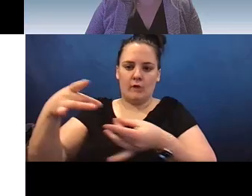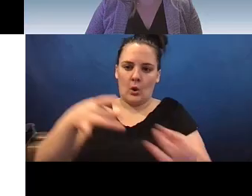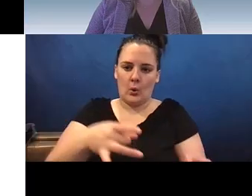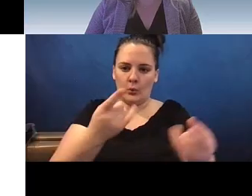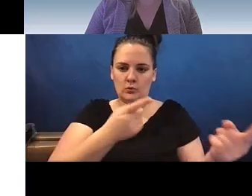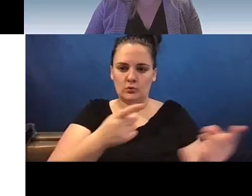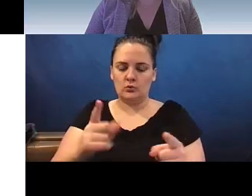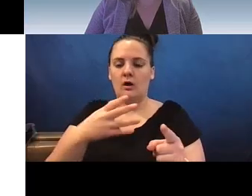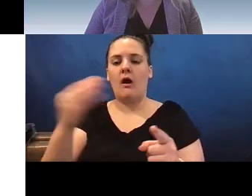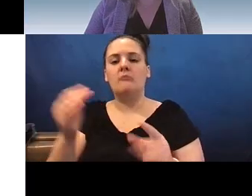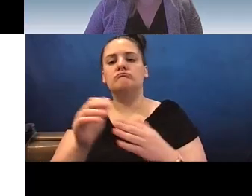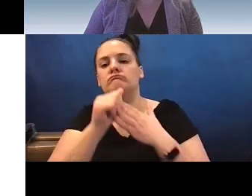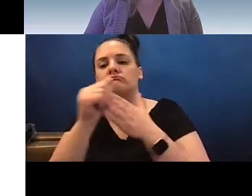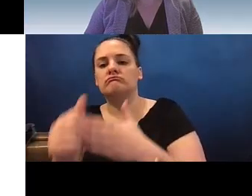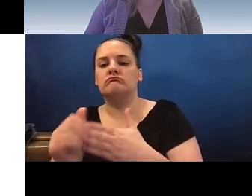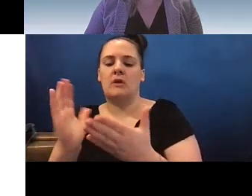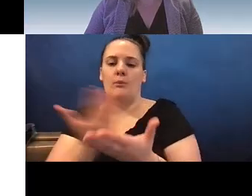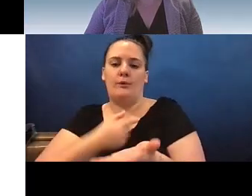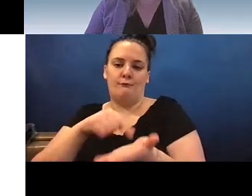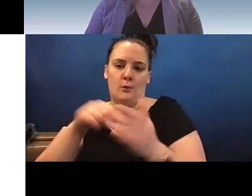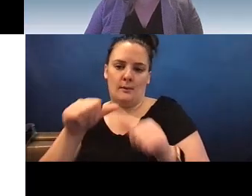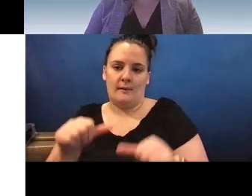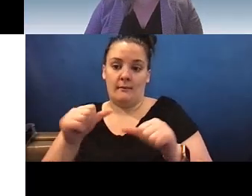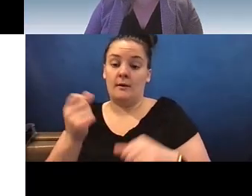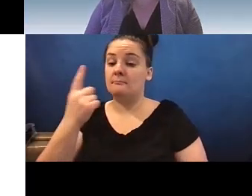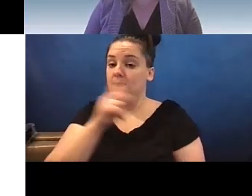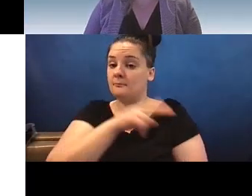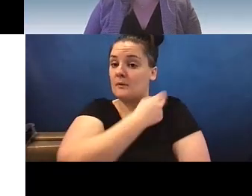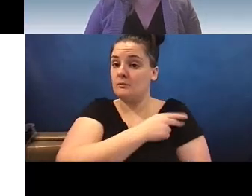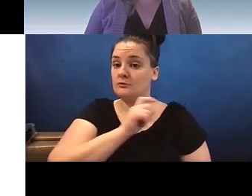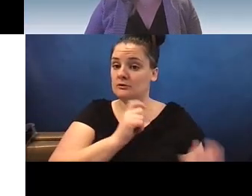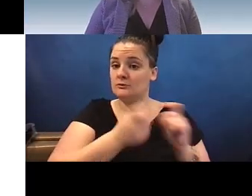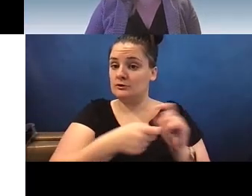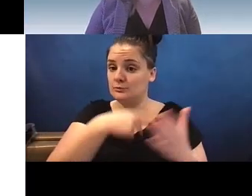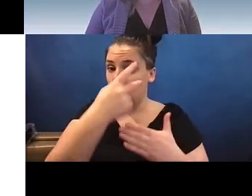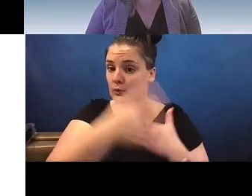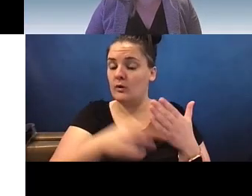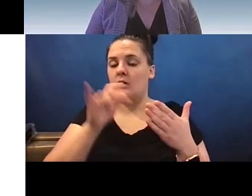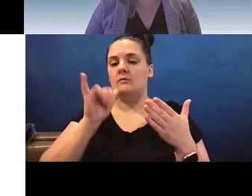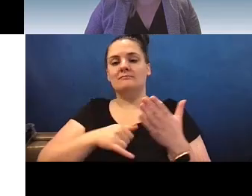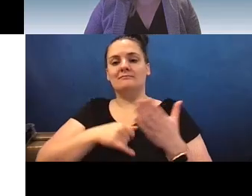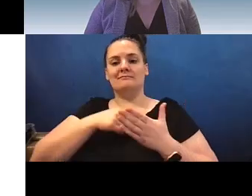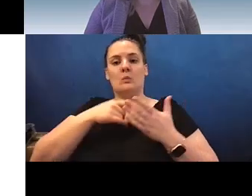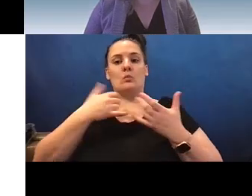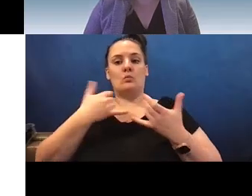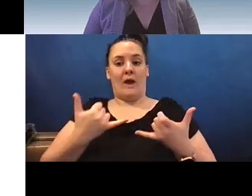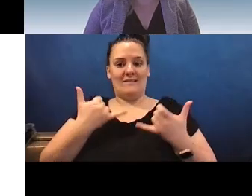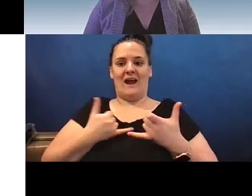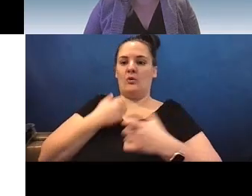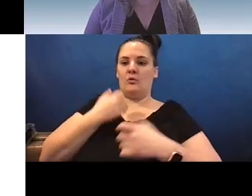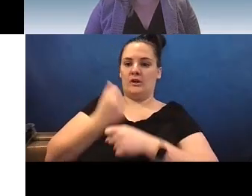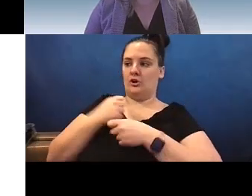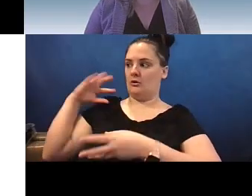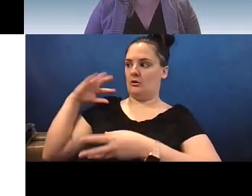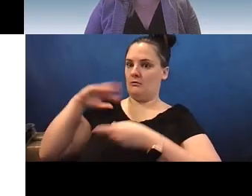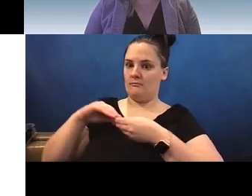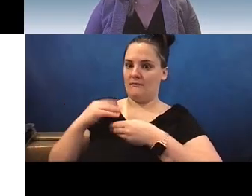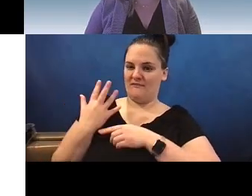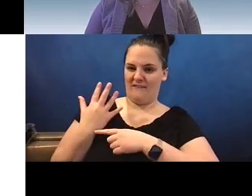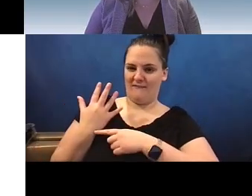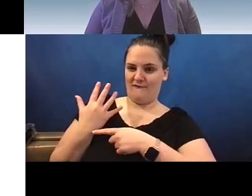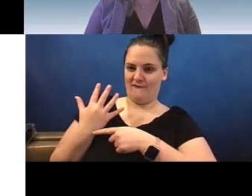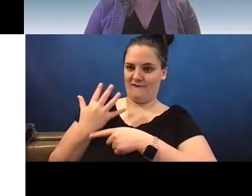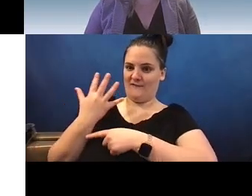and affordability. Hospital Transformation Program is in program year 5, and we are currently